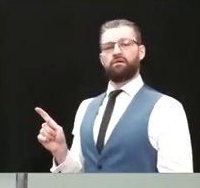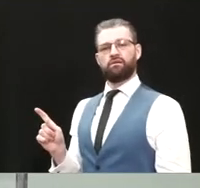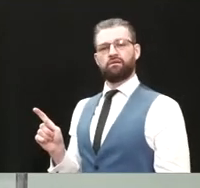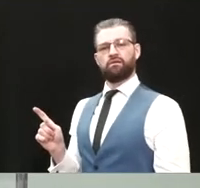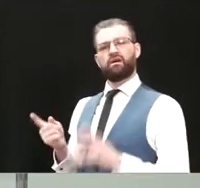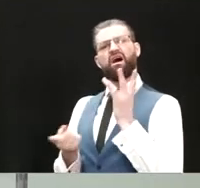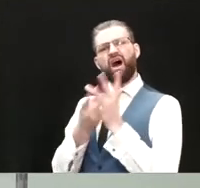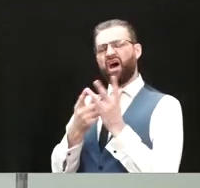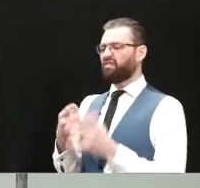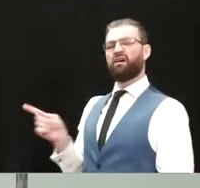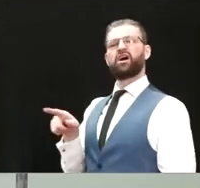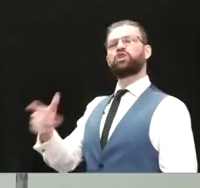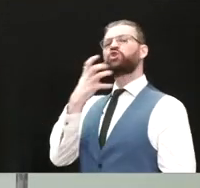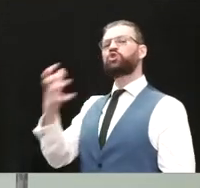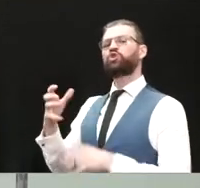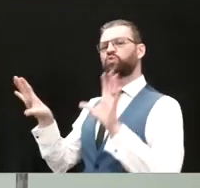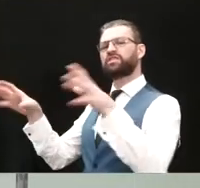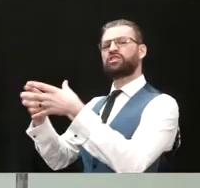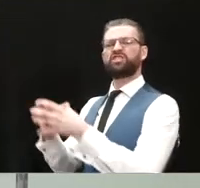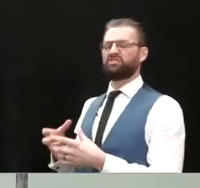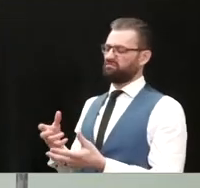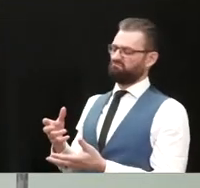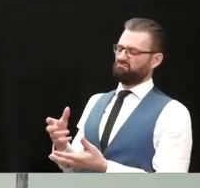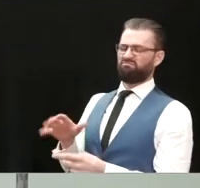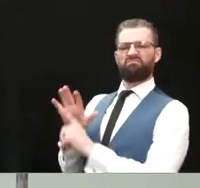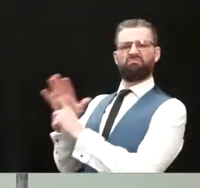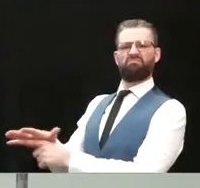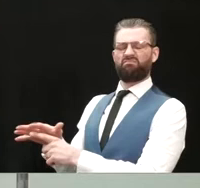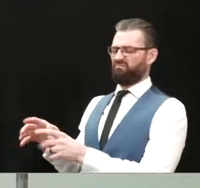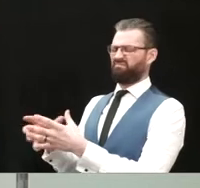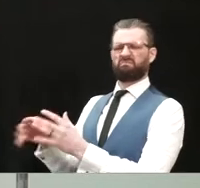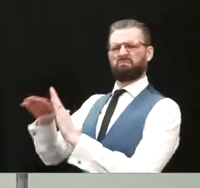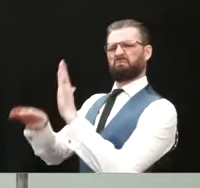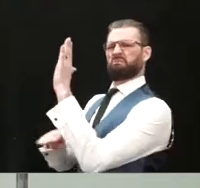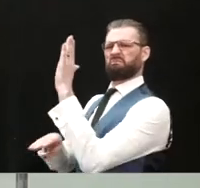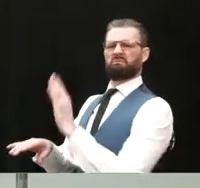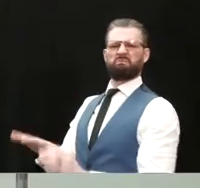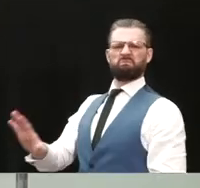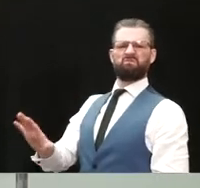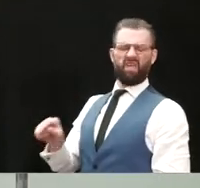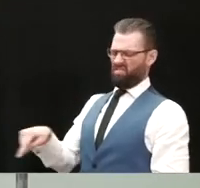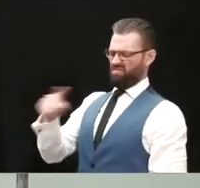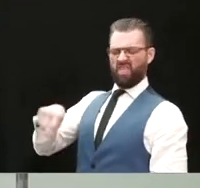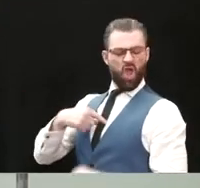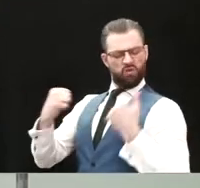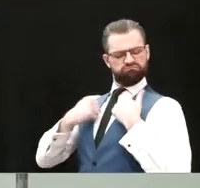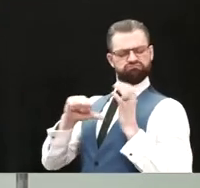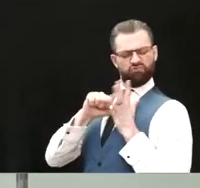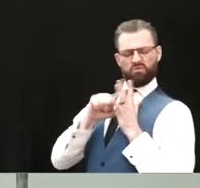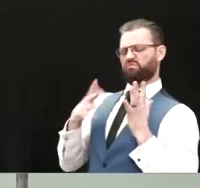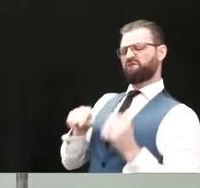cast as scapegoats, less human, and the source of all society's